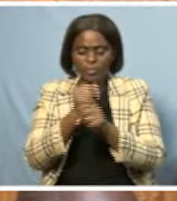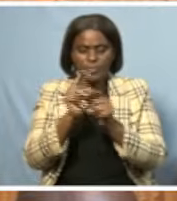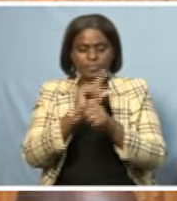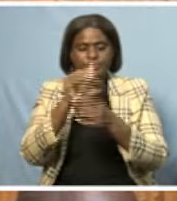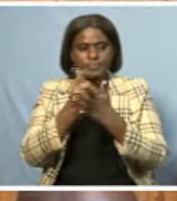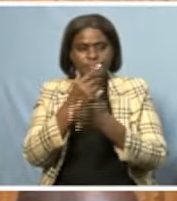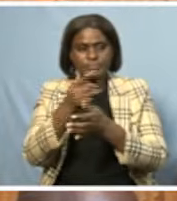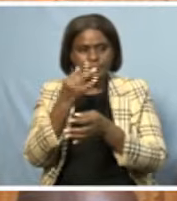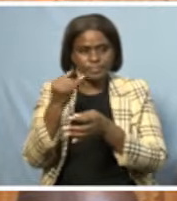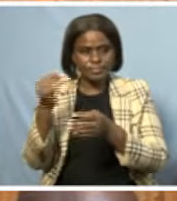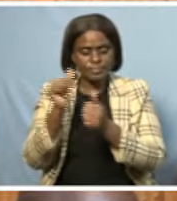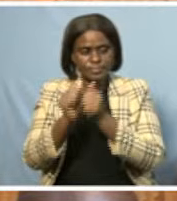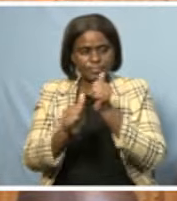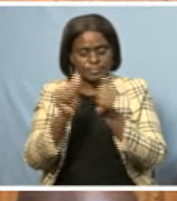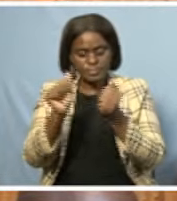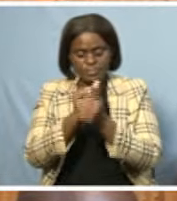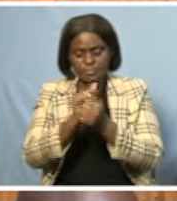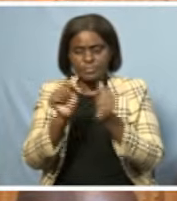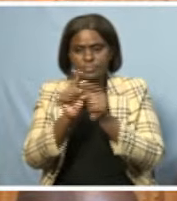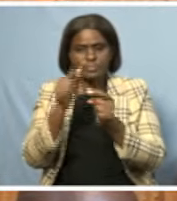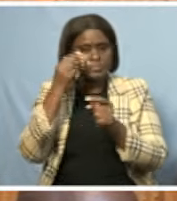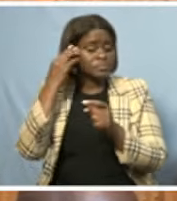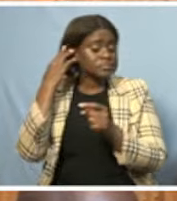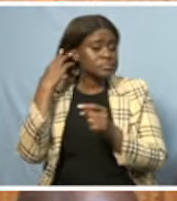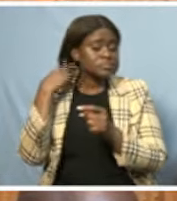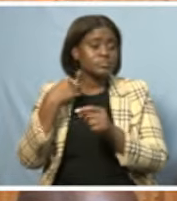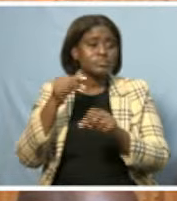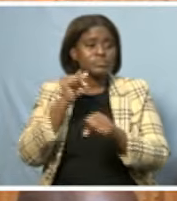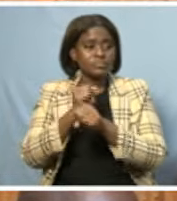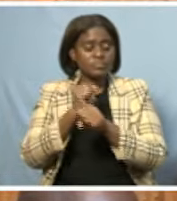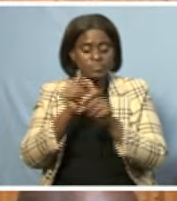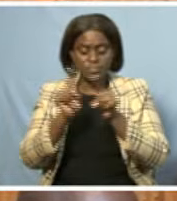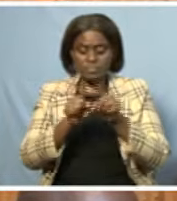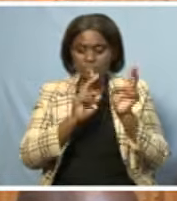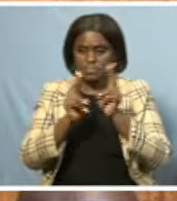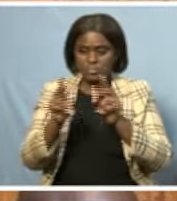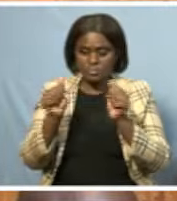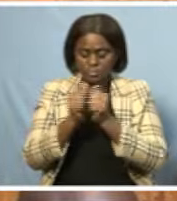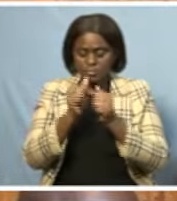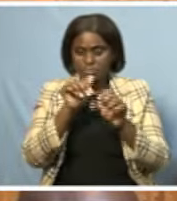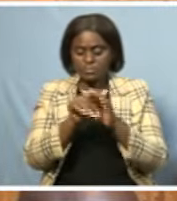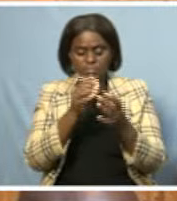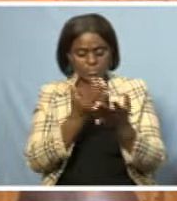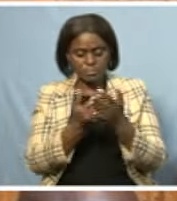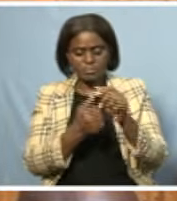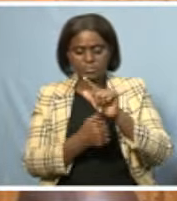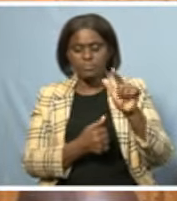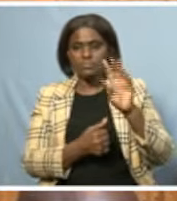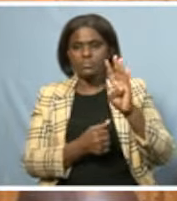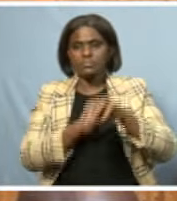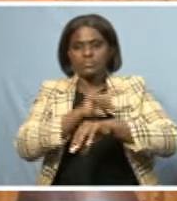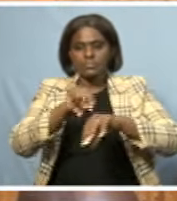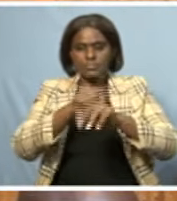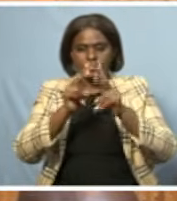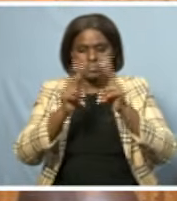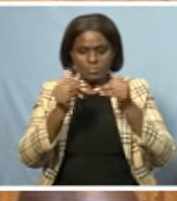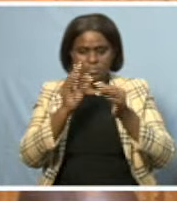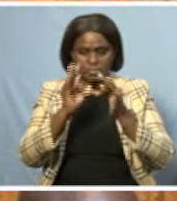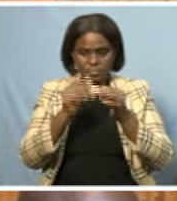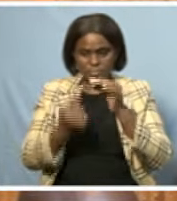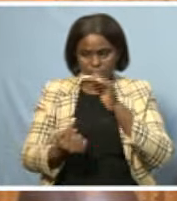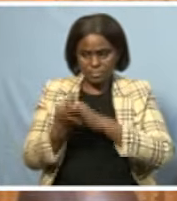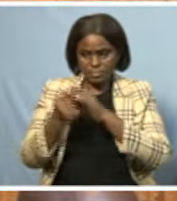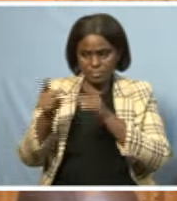whole issue about disaster is about efficient response within 24 hours. So if an